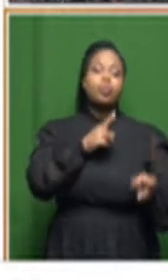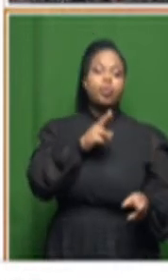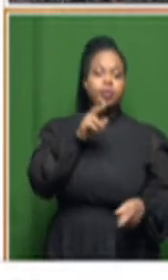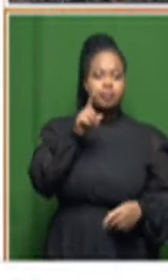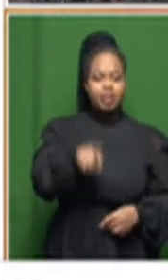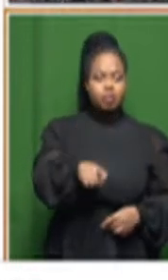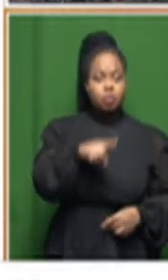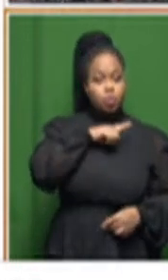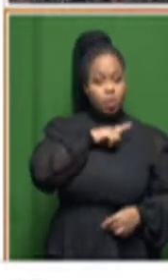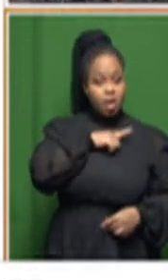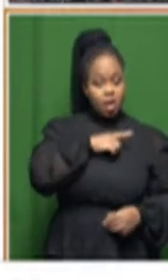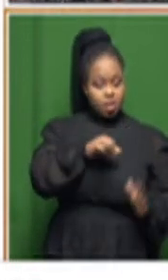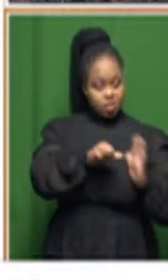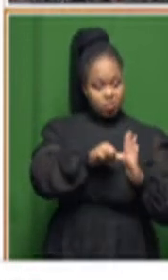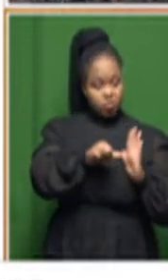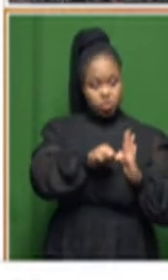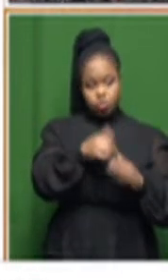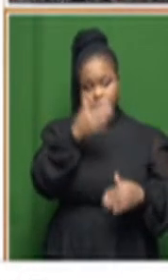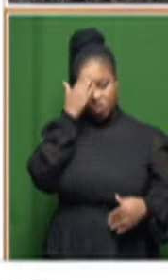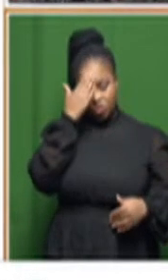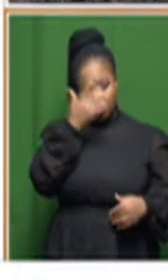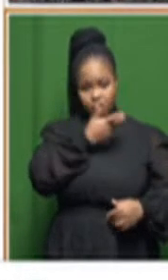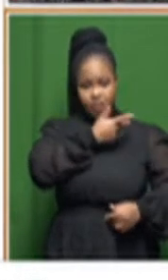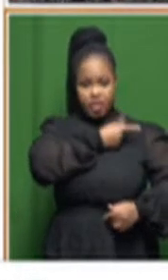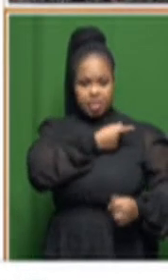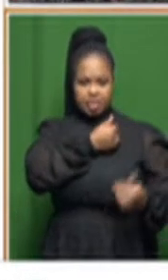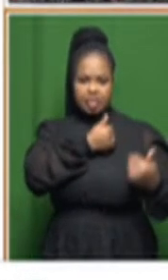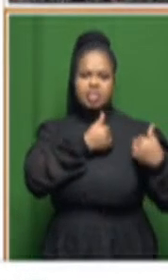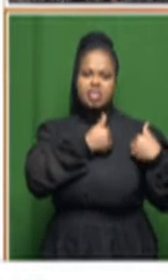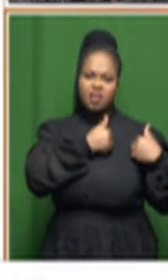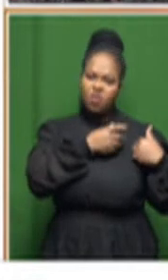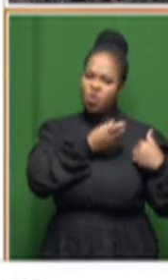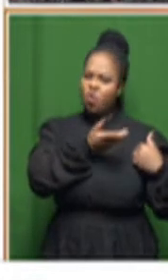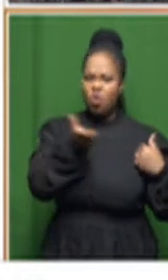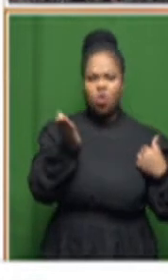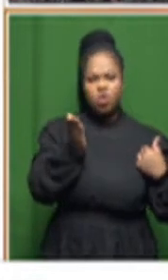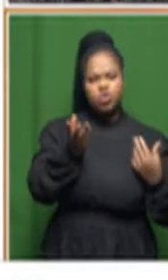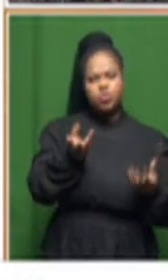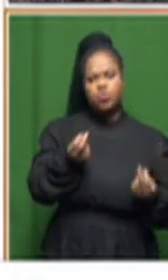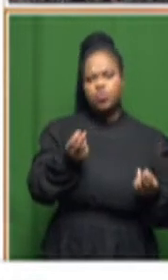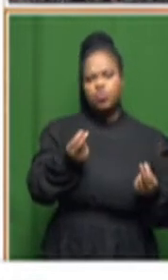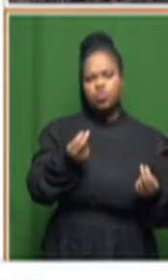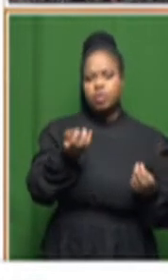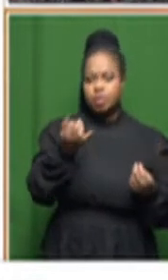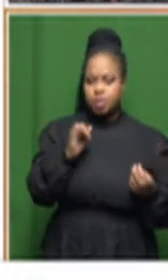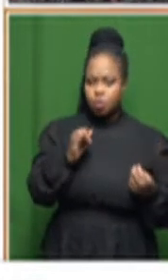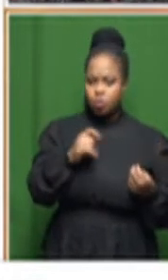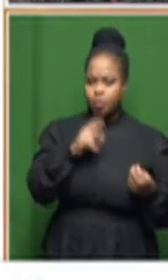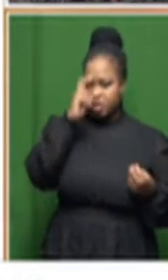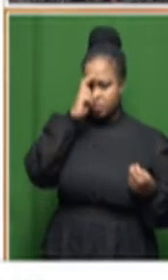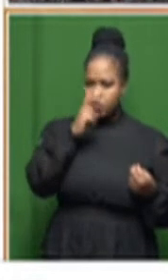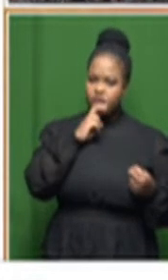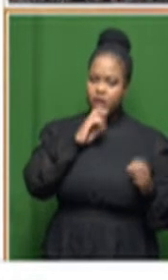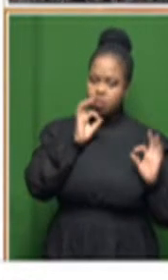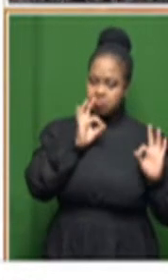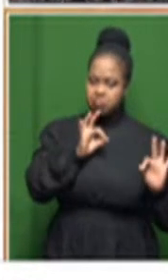the safety of the vaccines. They are new vaccines, and we need to profile them